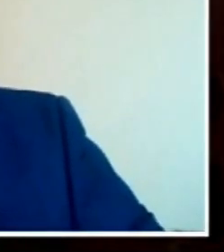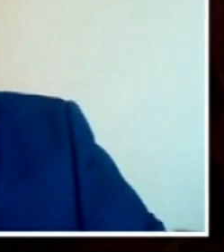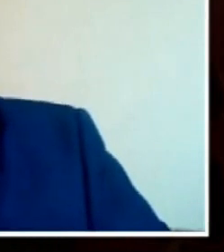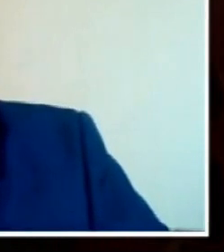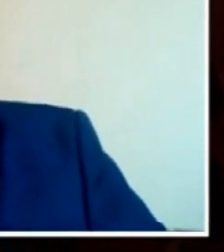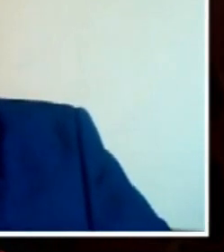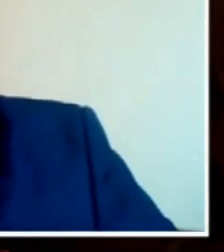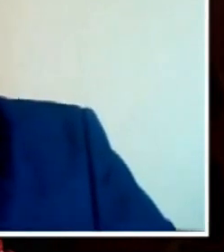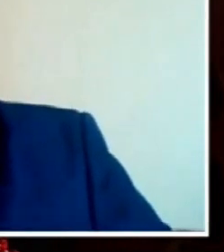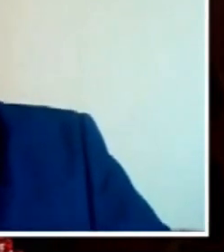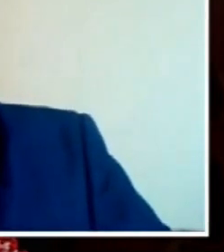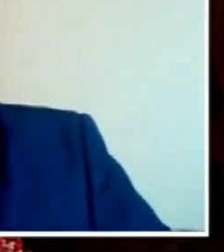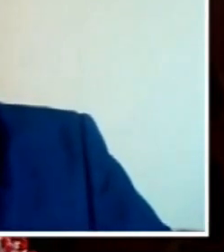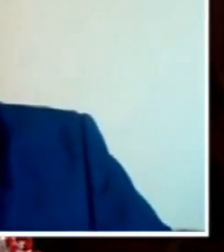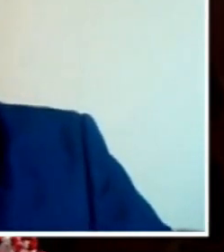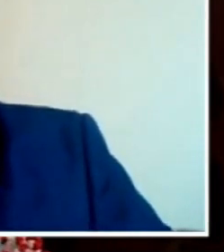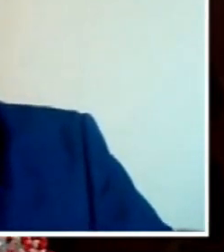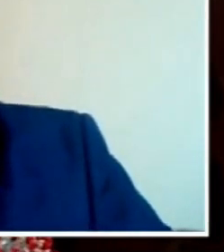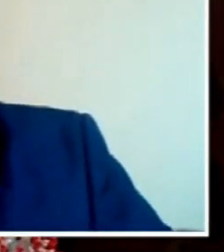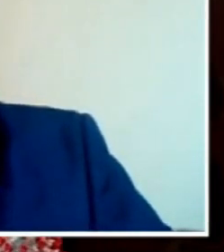Look, in terms of costing,